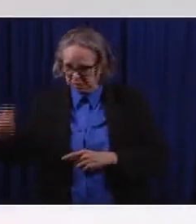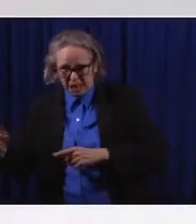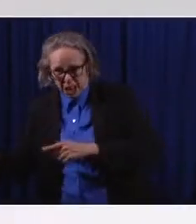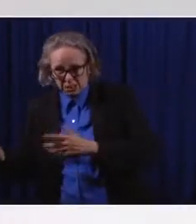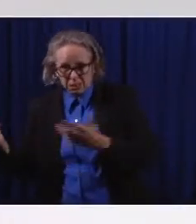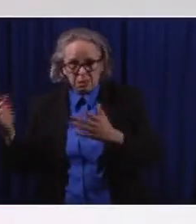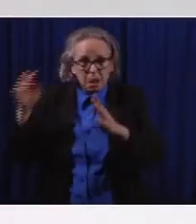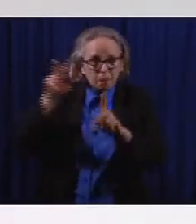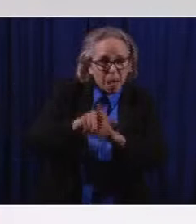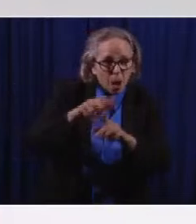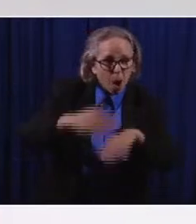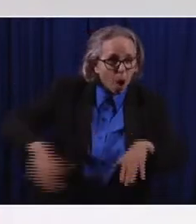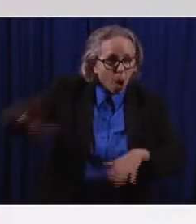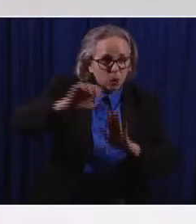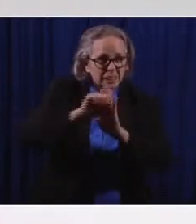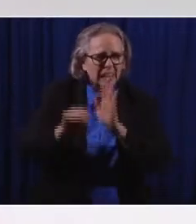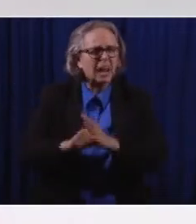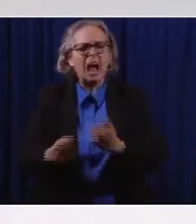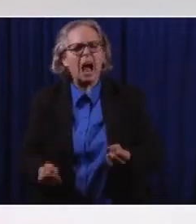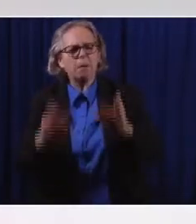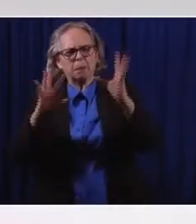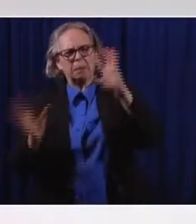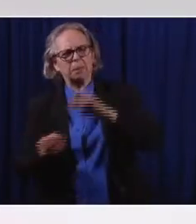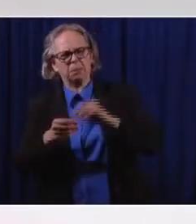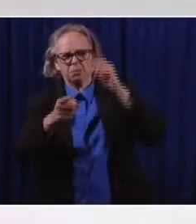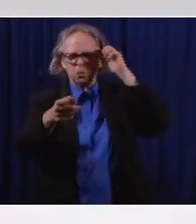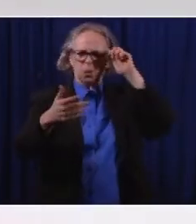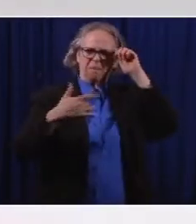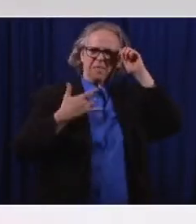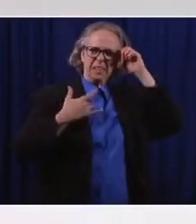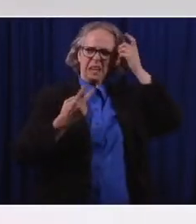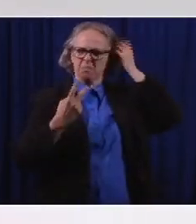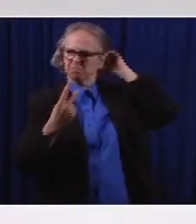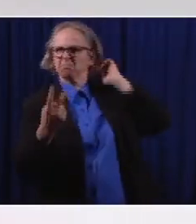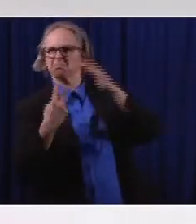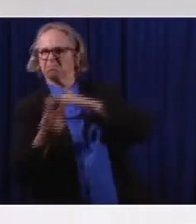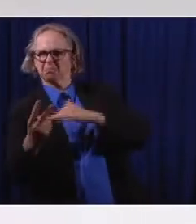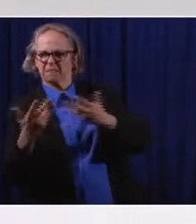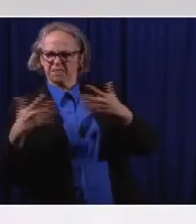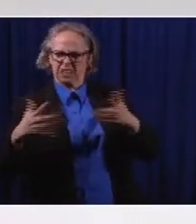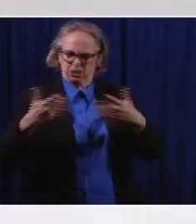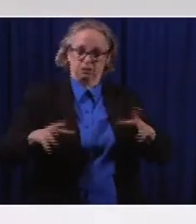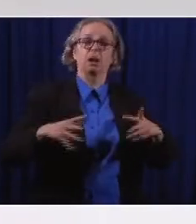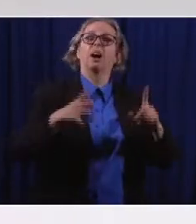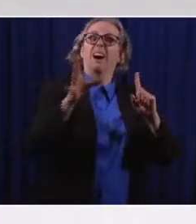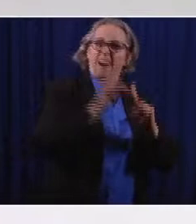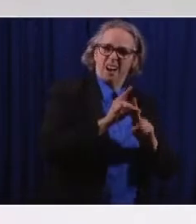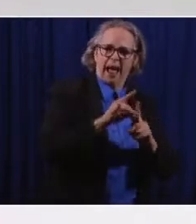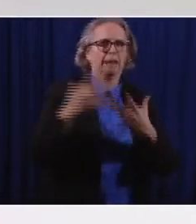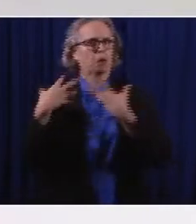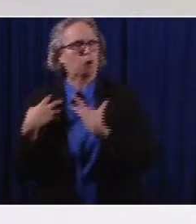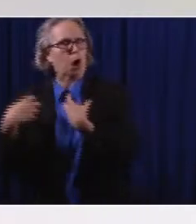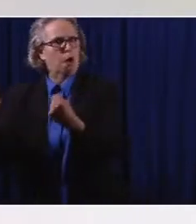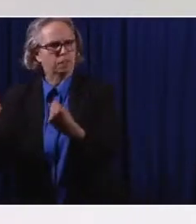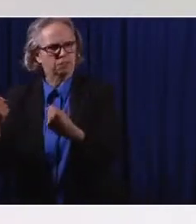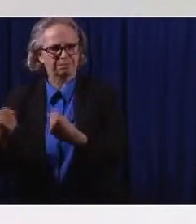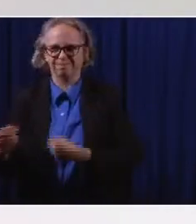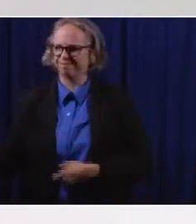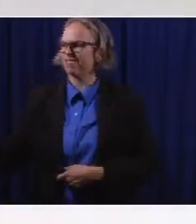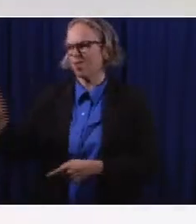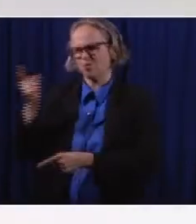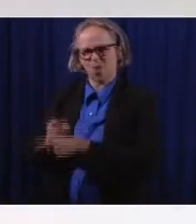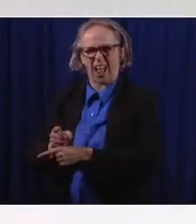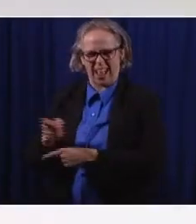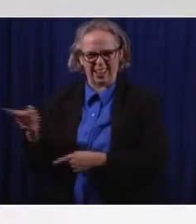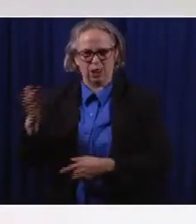such an important question, and of course critical for understanding kind of what's coming next, right? We always want to look back at what's happened so far.